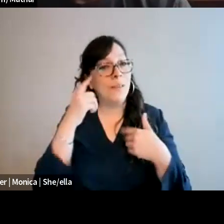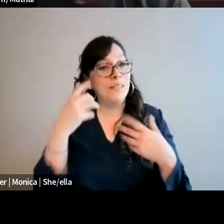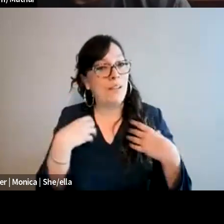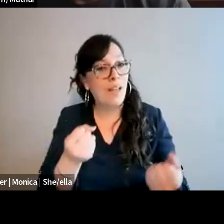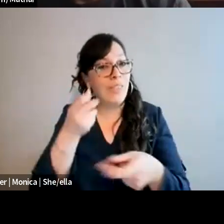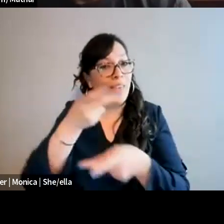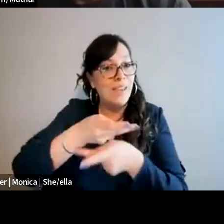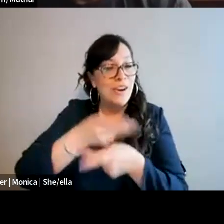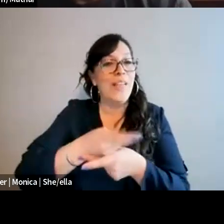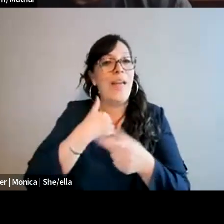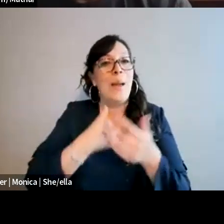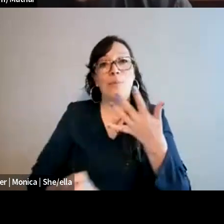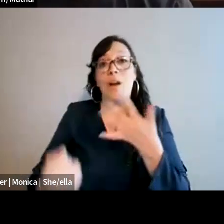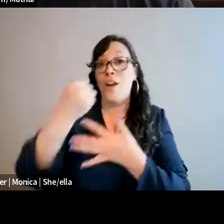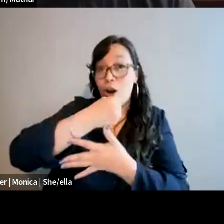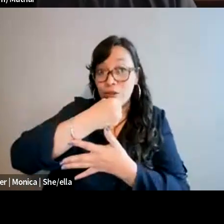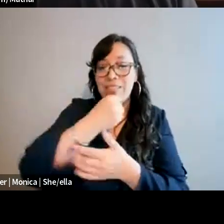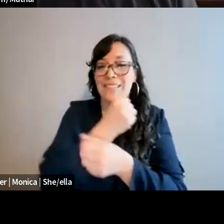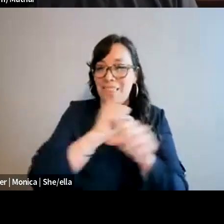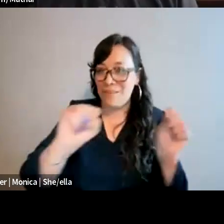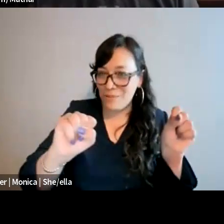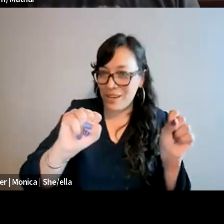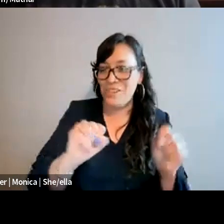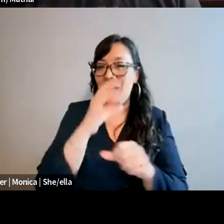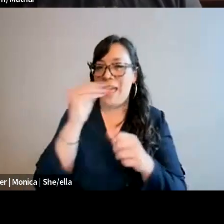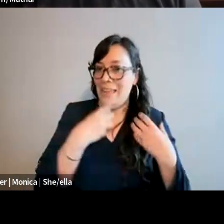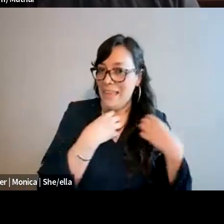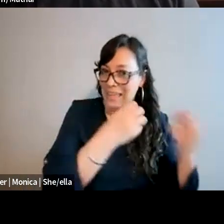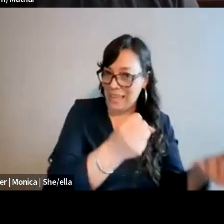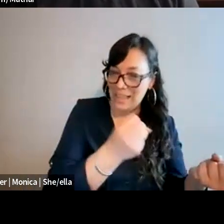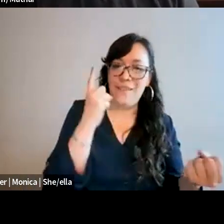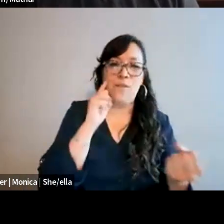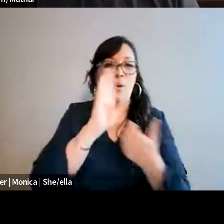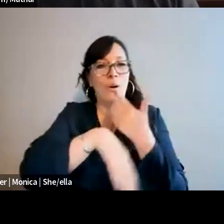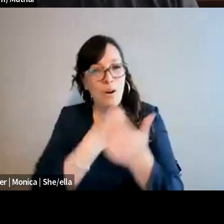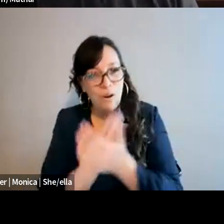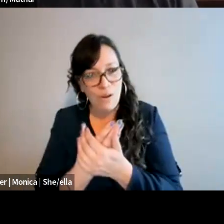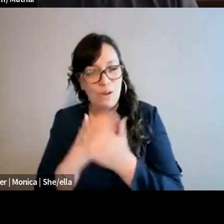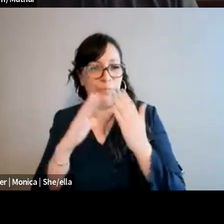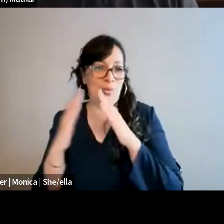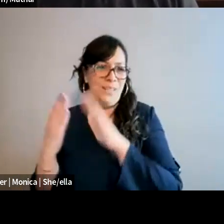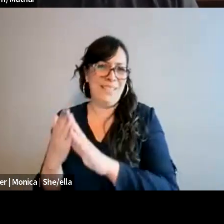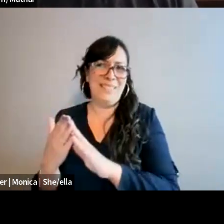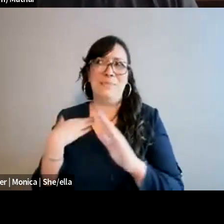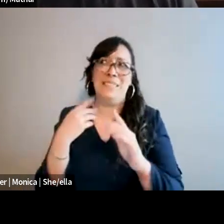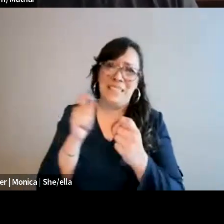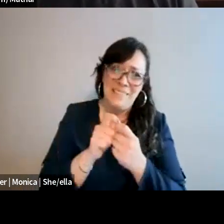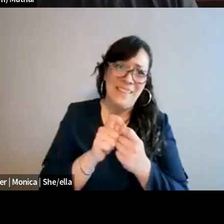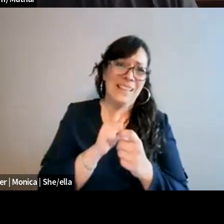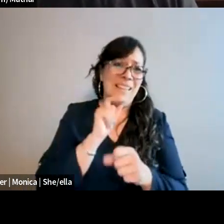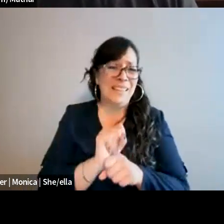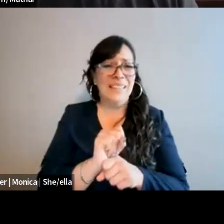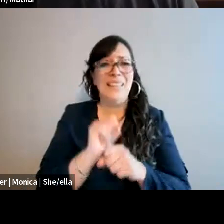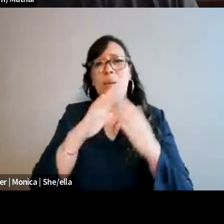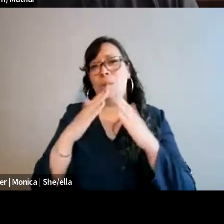care that prioritize liberation and healing for all communities, particularly those most